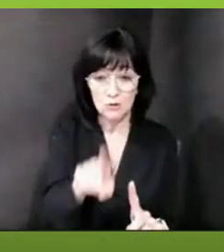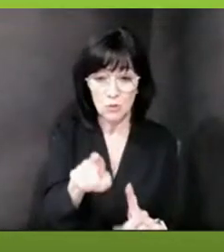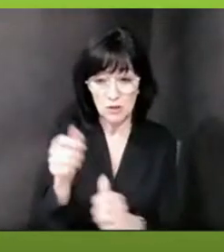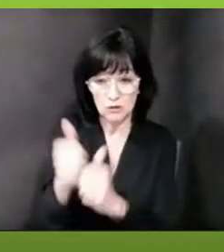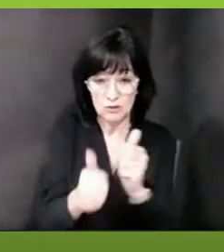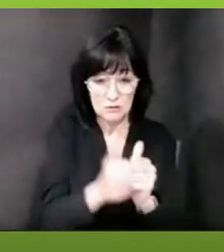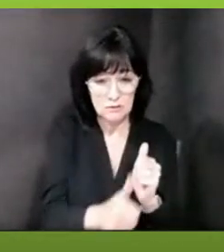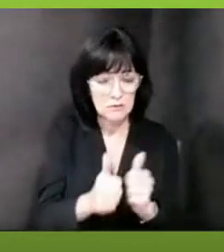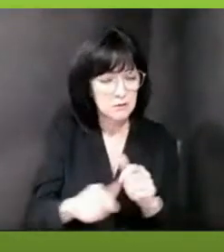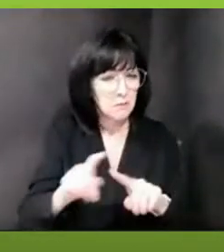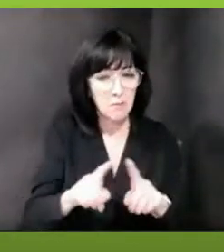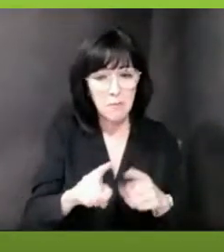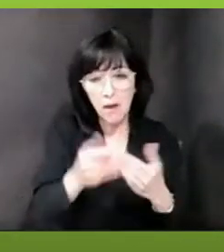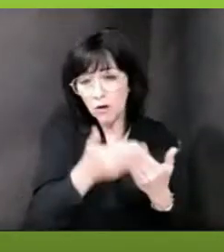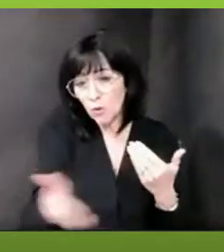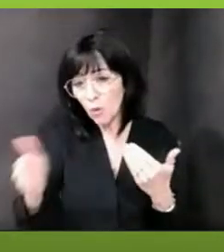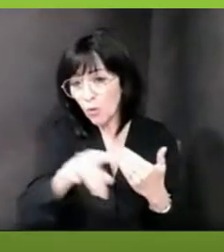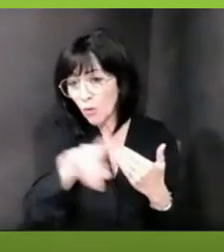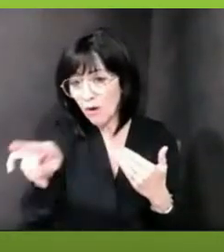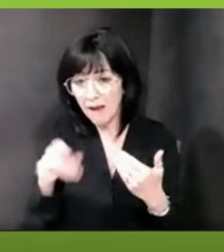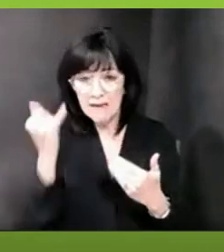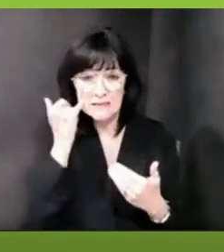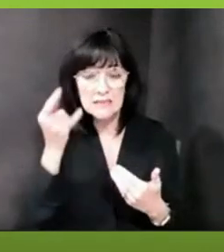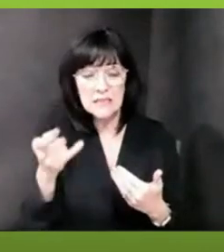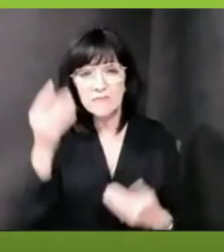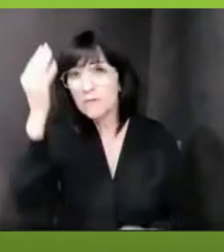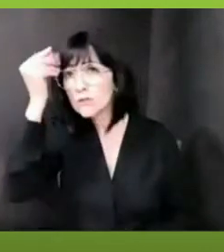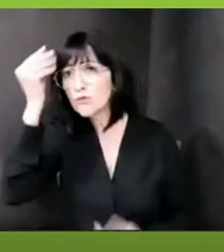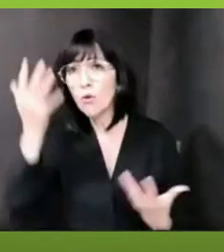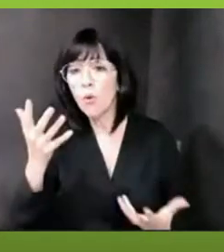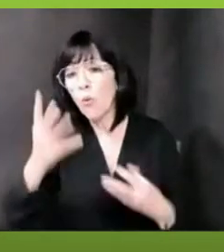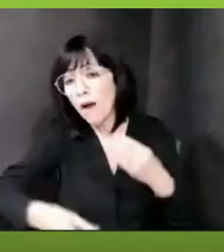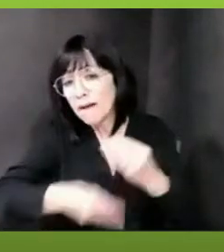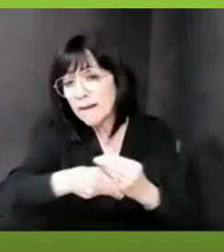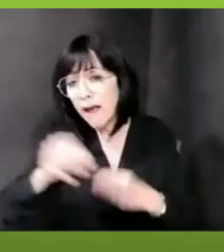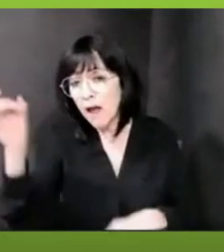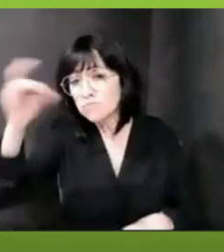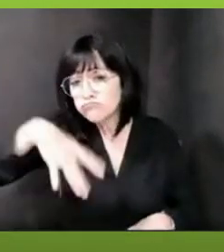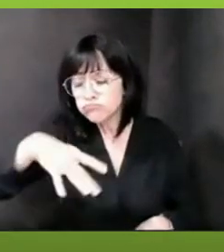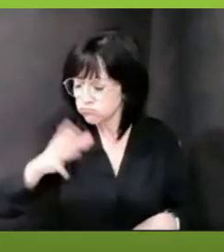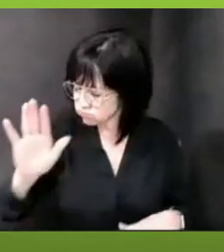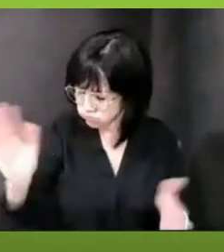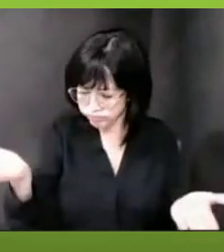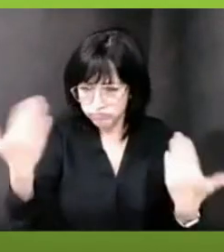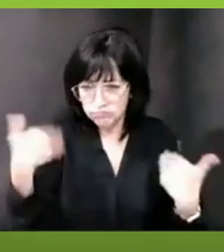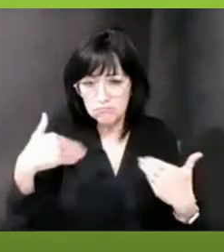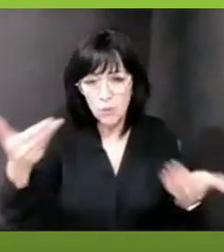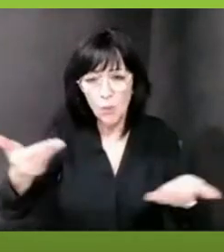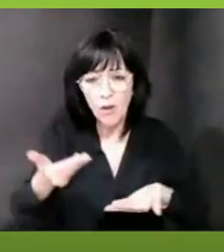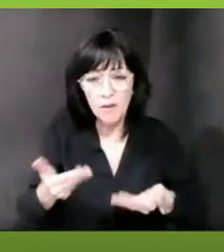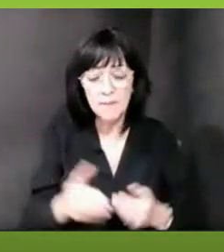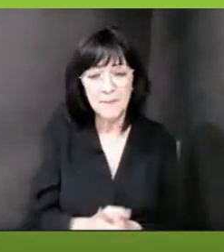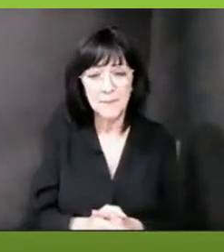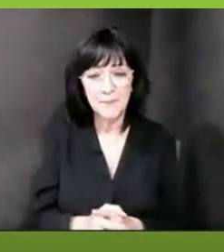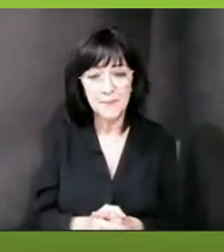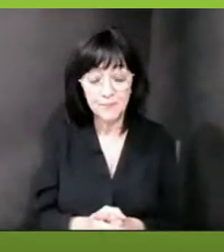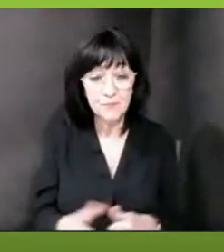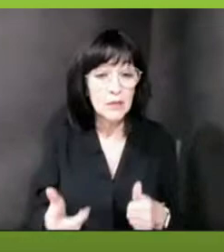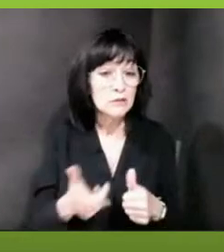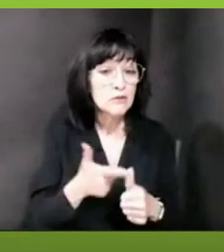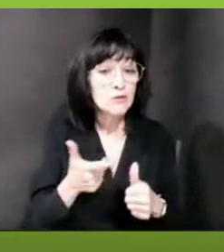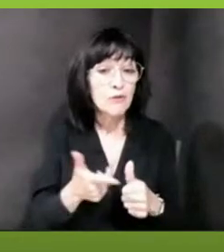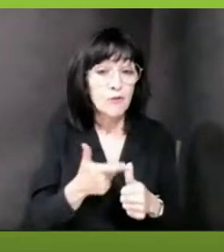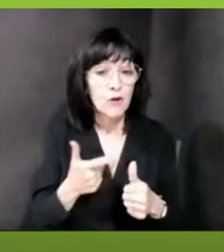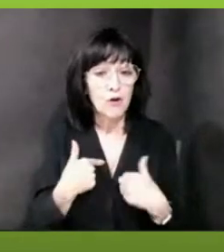feel free to jump in if you have anything more to add on the topic. So first, I will turn